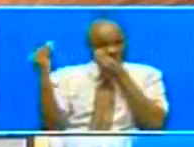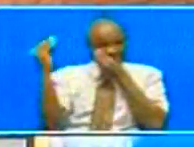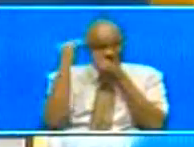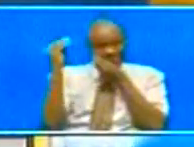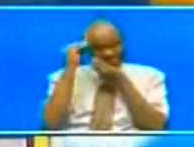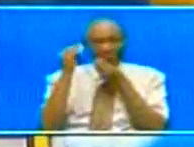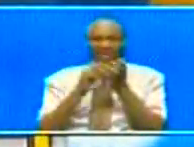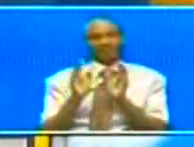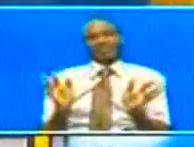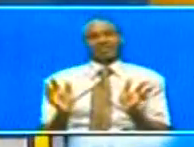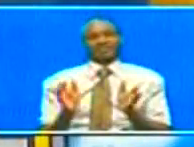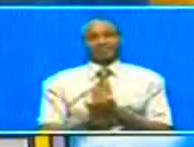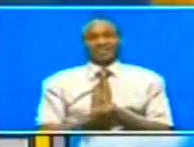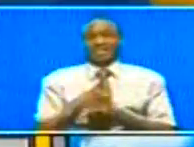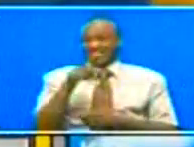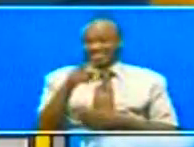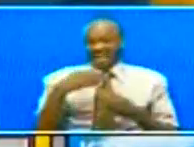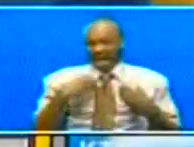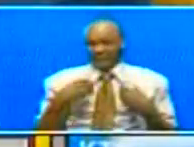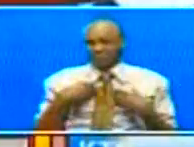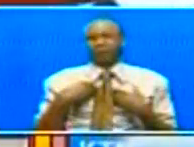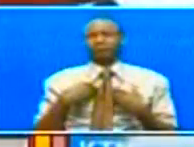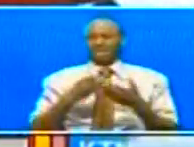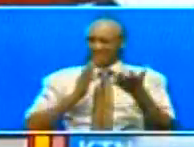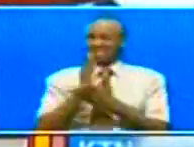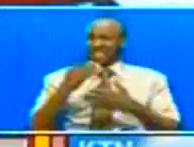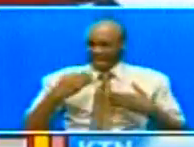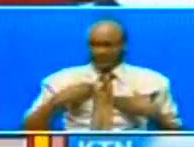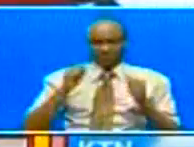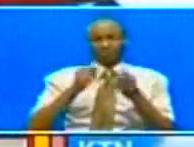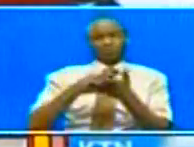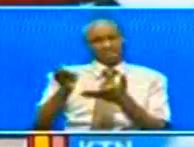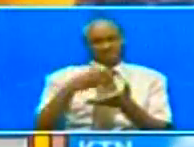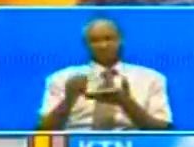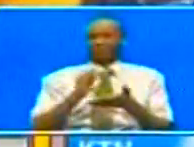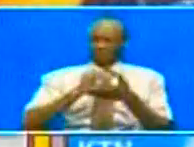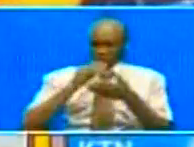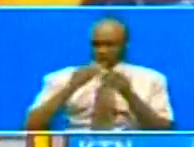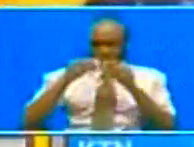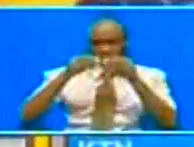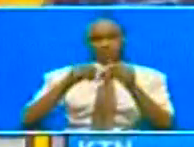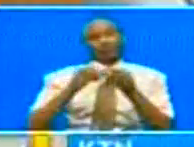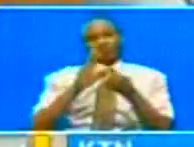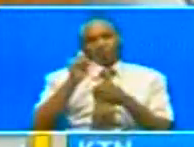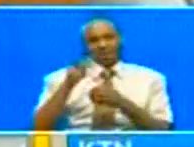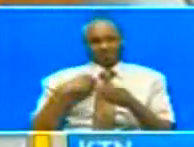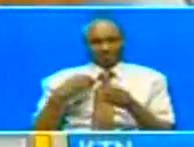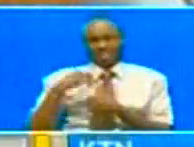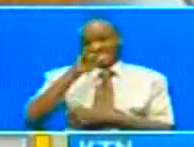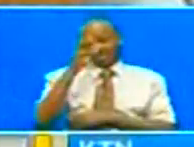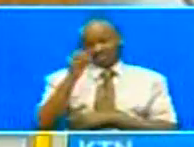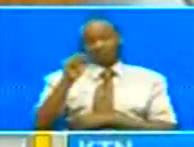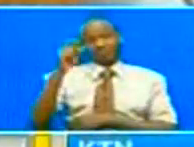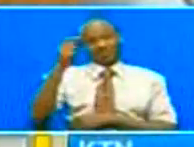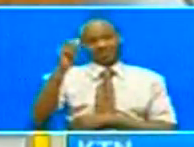rekindle the mind. This school has secured exclusive rights in Africa to distribute the educational software Jumpstart. Have taken the